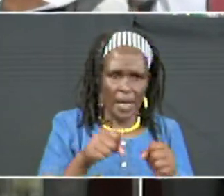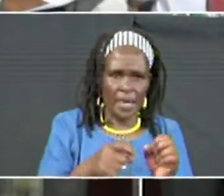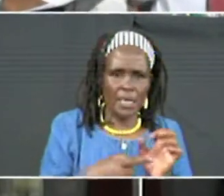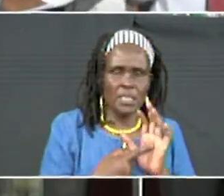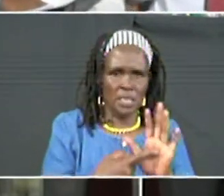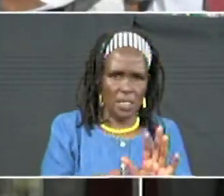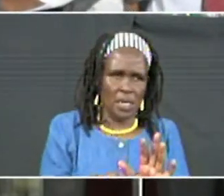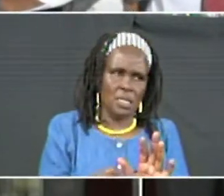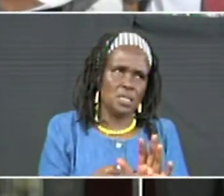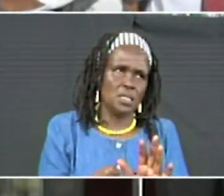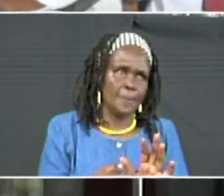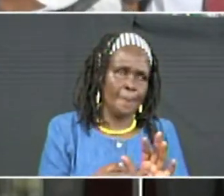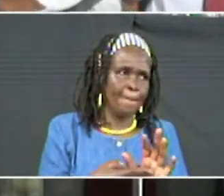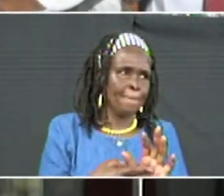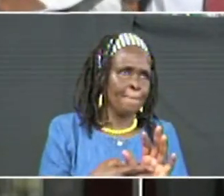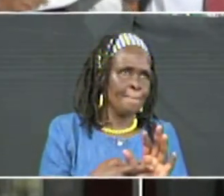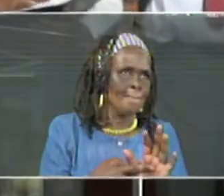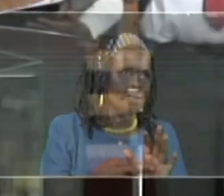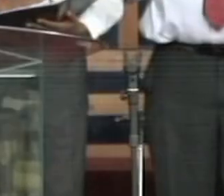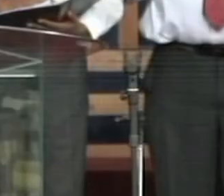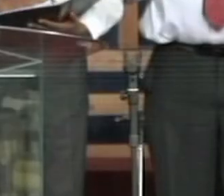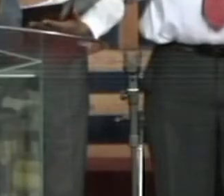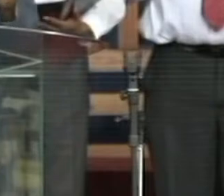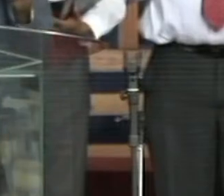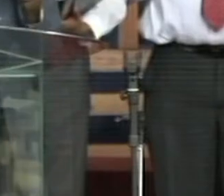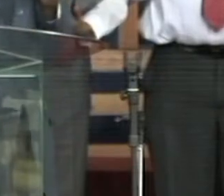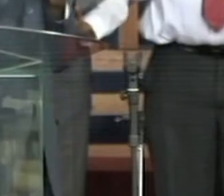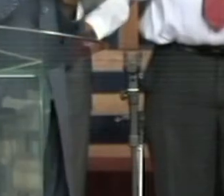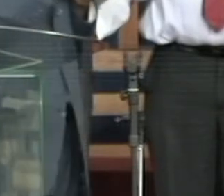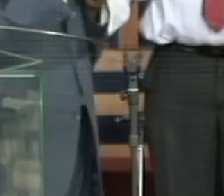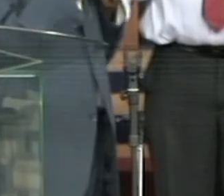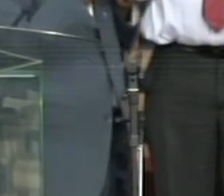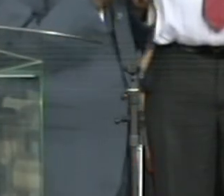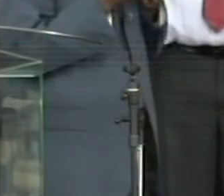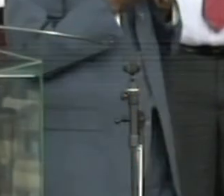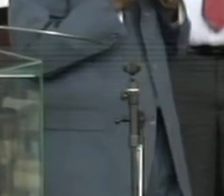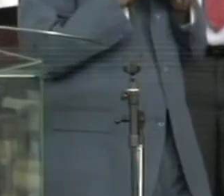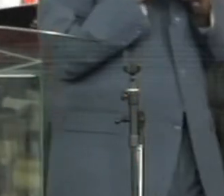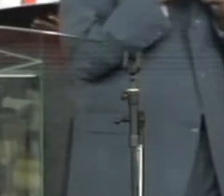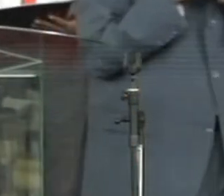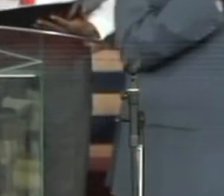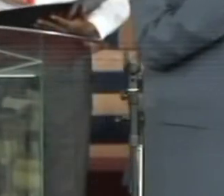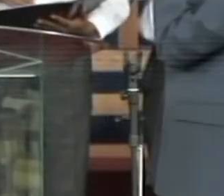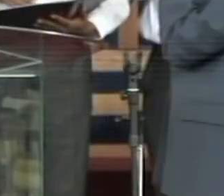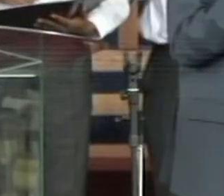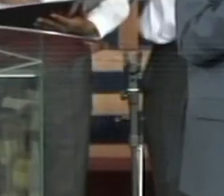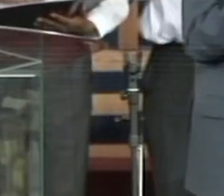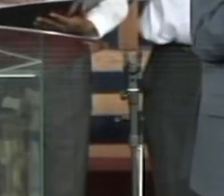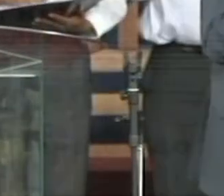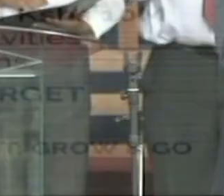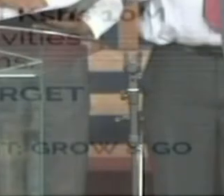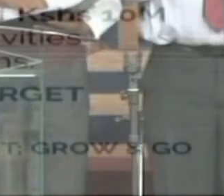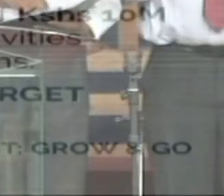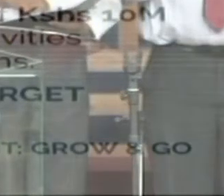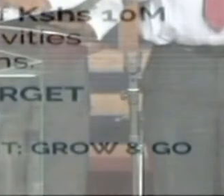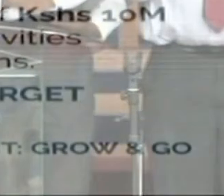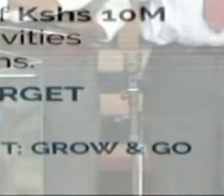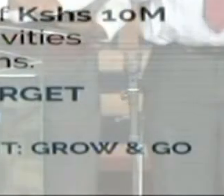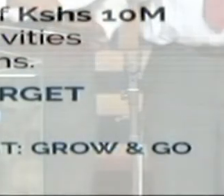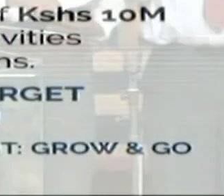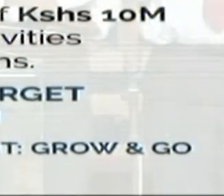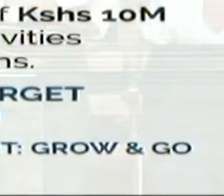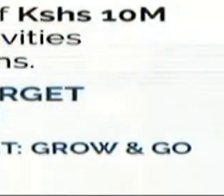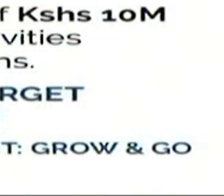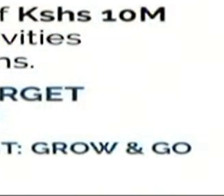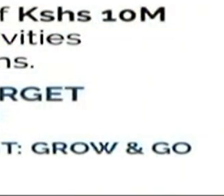so. And if you are right on the green seat, which is on my